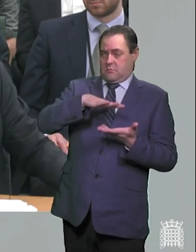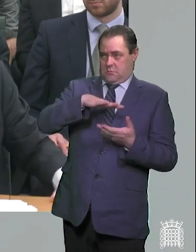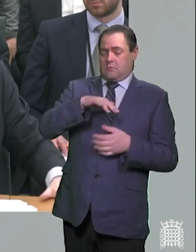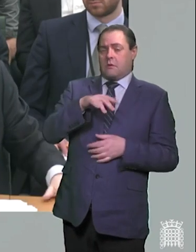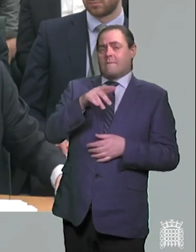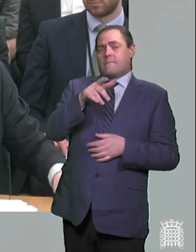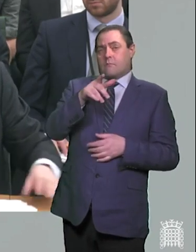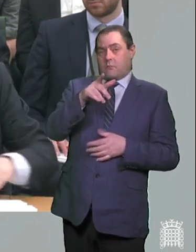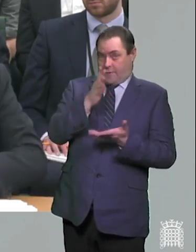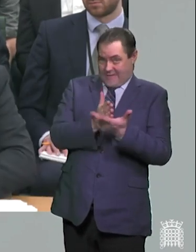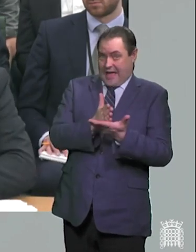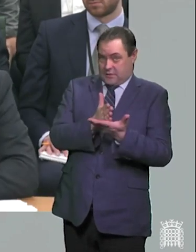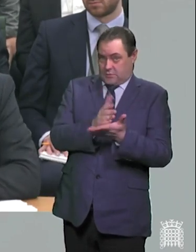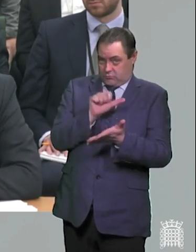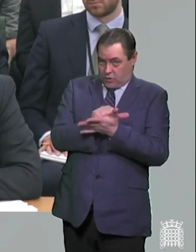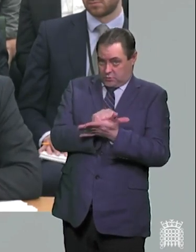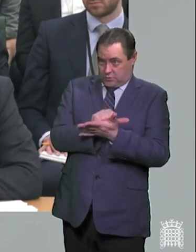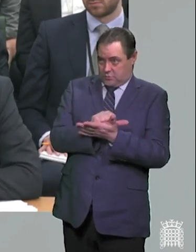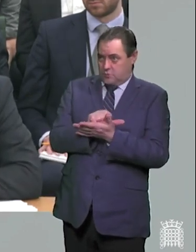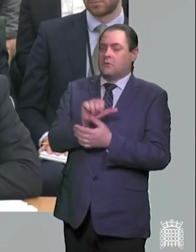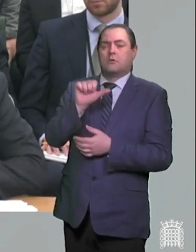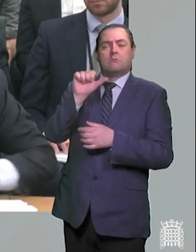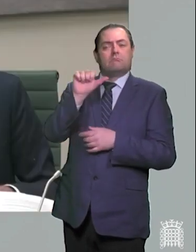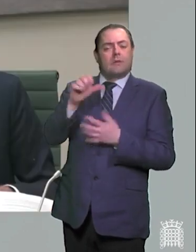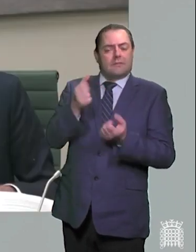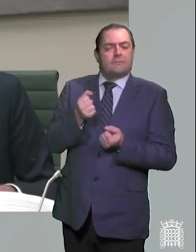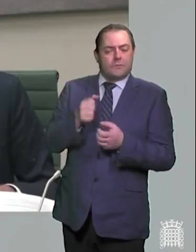accept that these facts are correct? Yes.